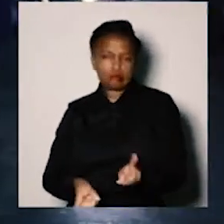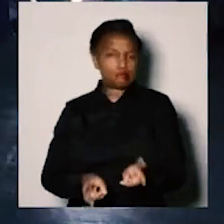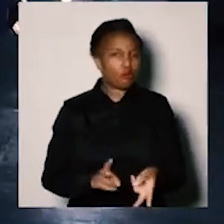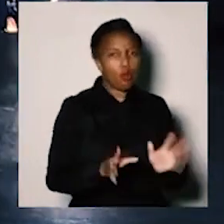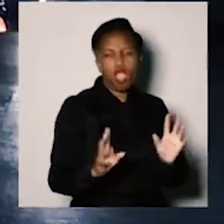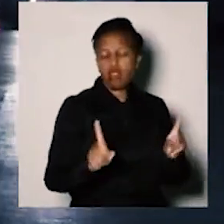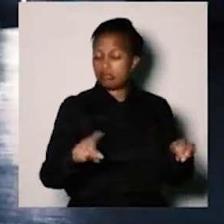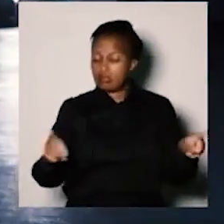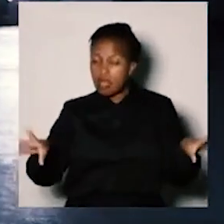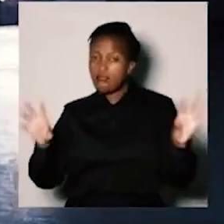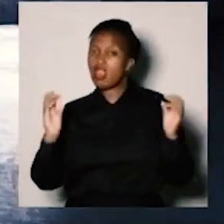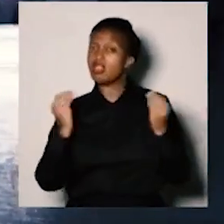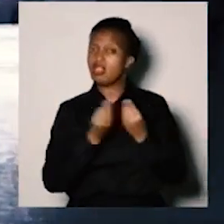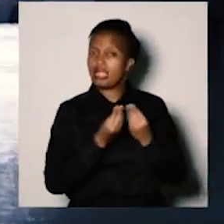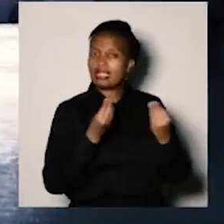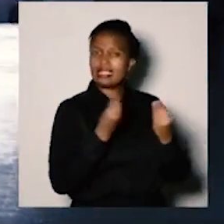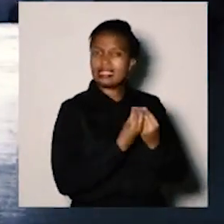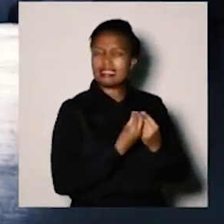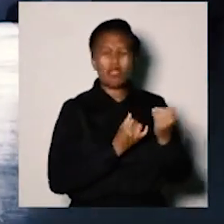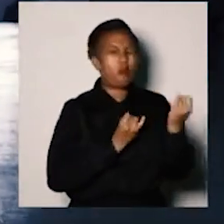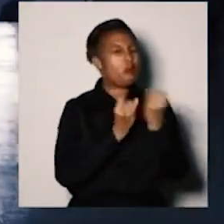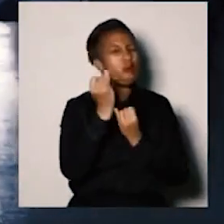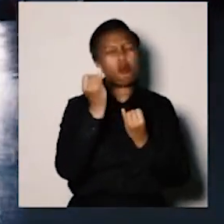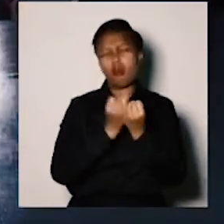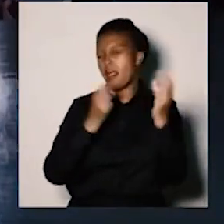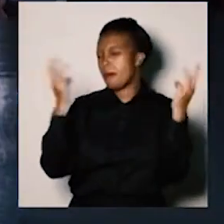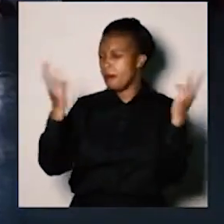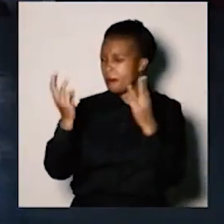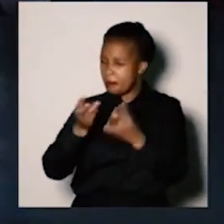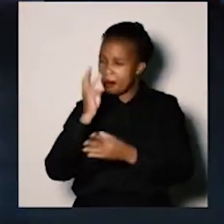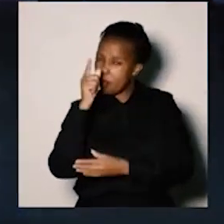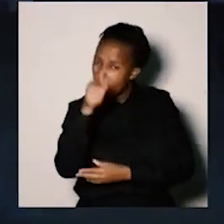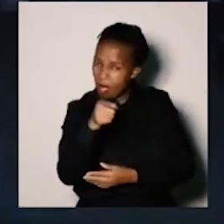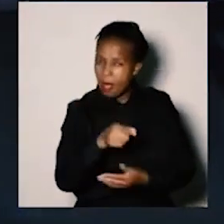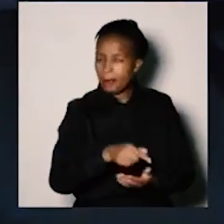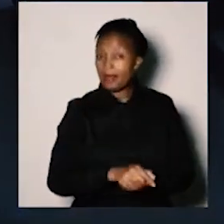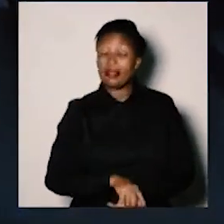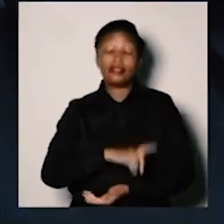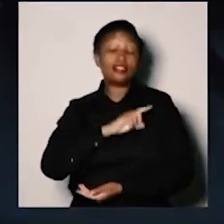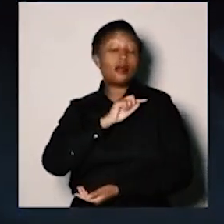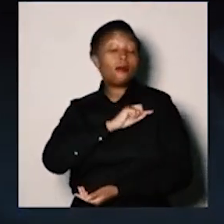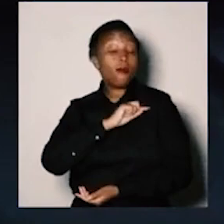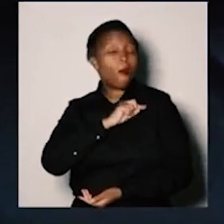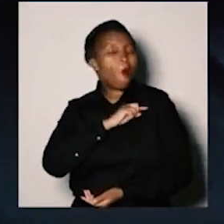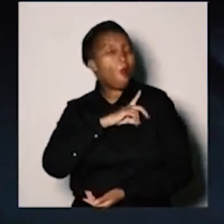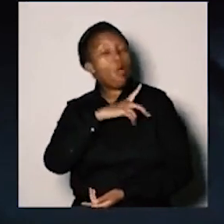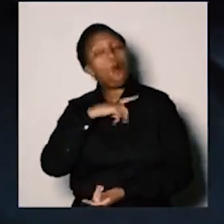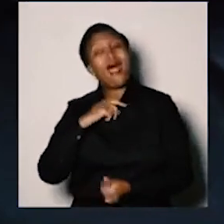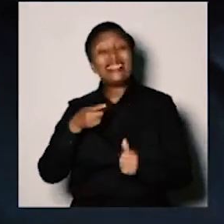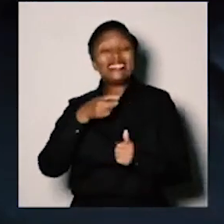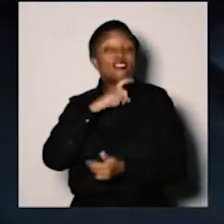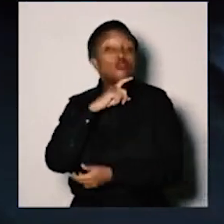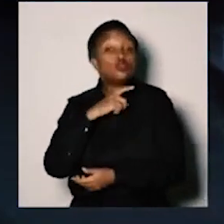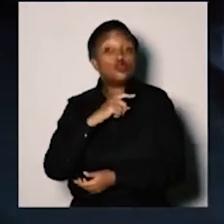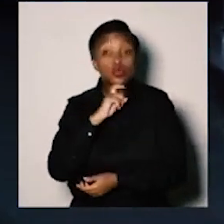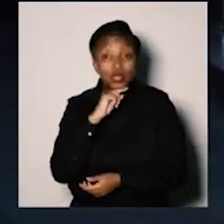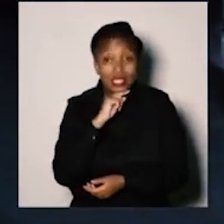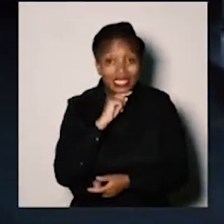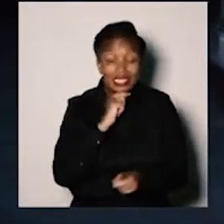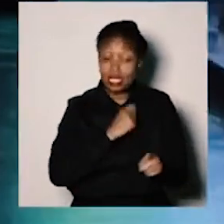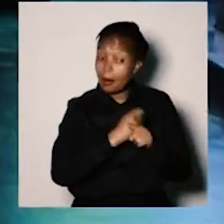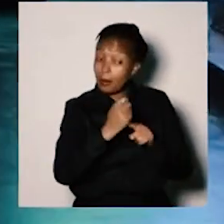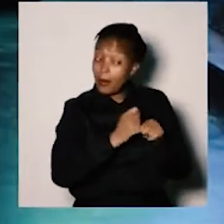athletics, and they were a very competitive people. And this is why Paul borrows from this